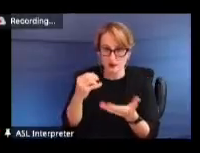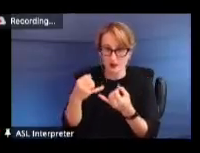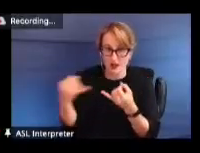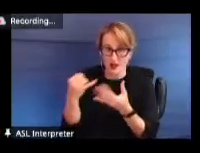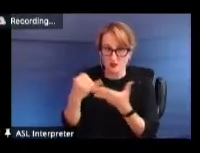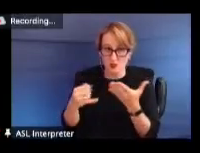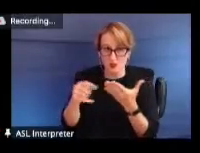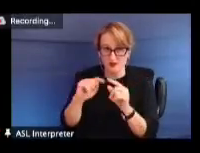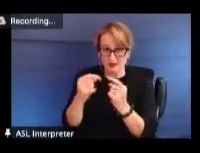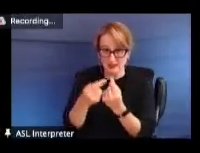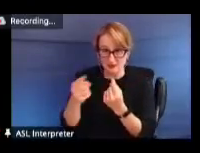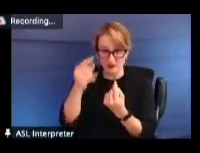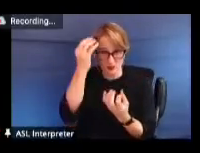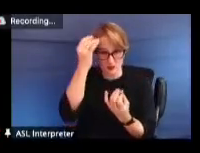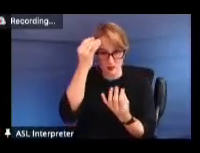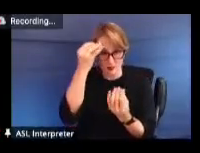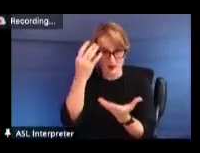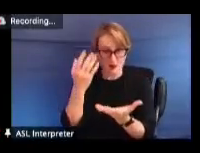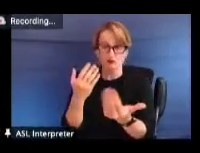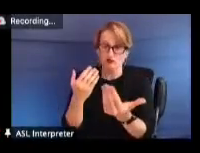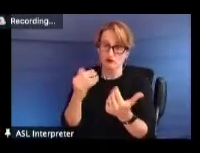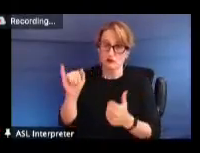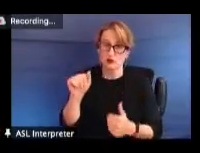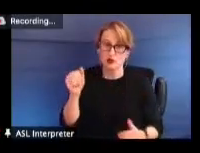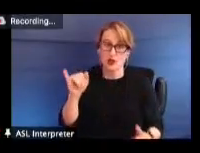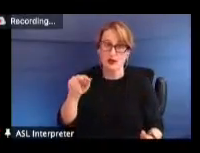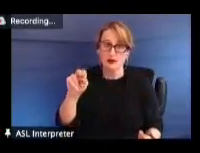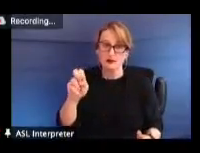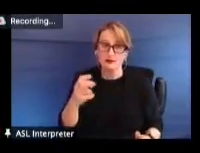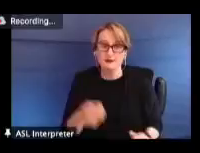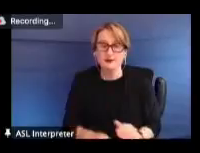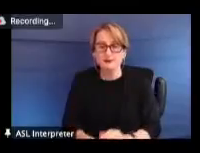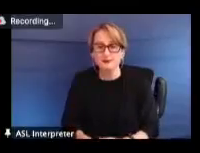think about that, or okay, go ahead, Jane.